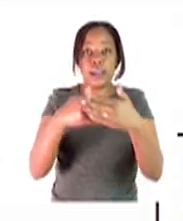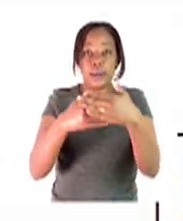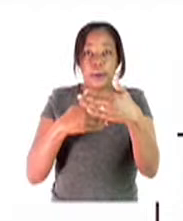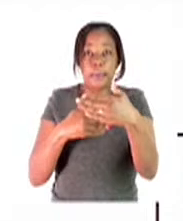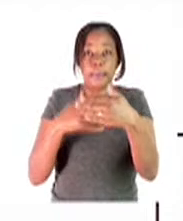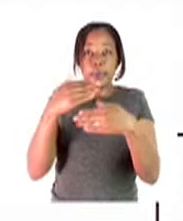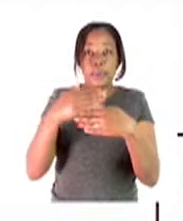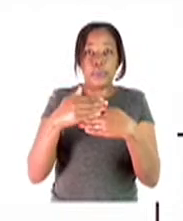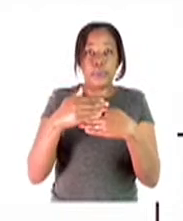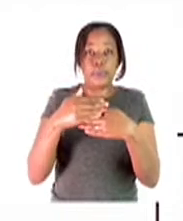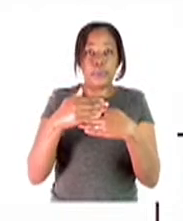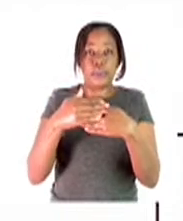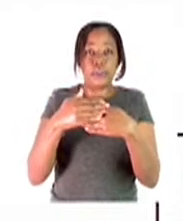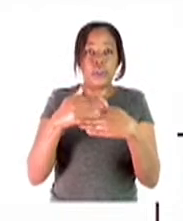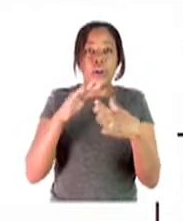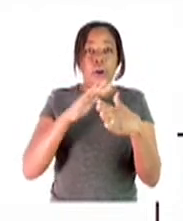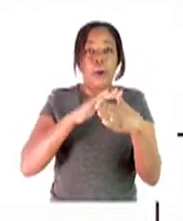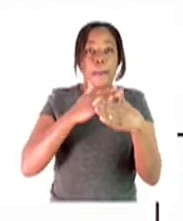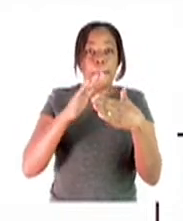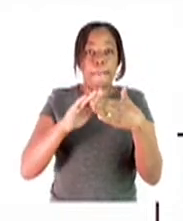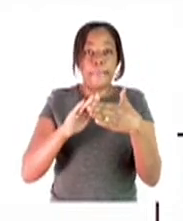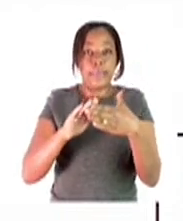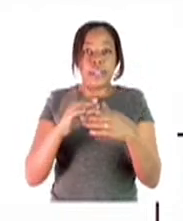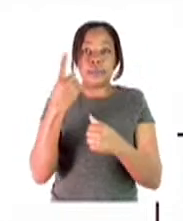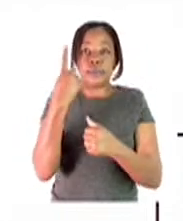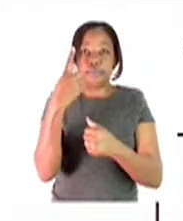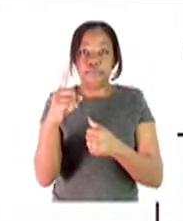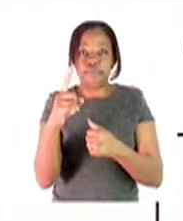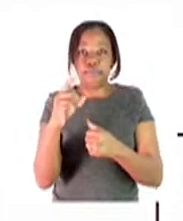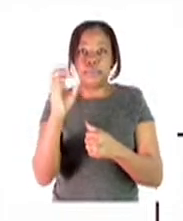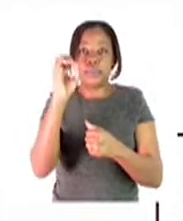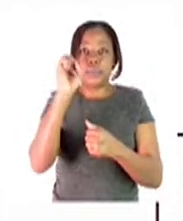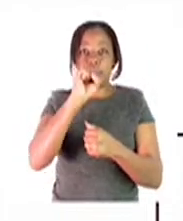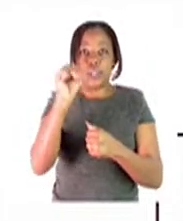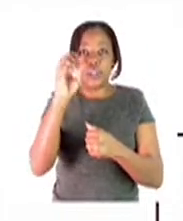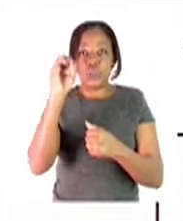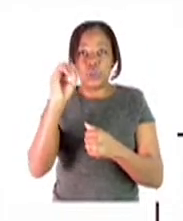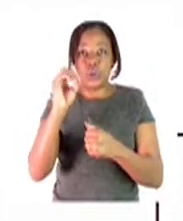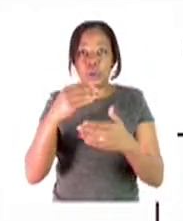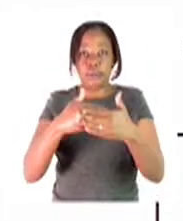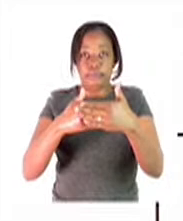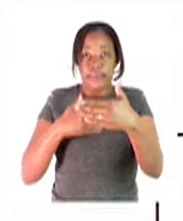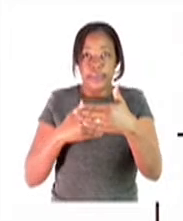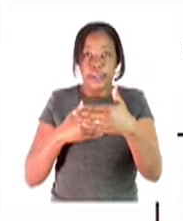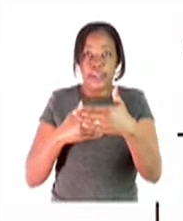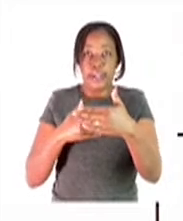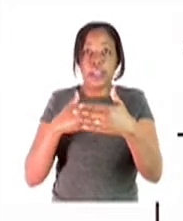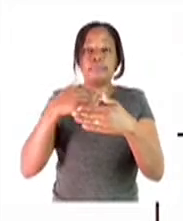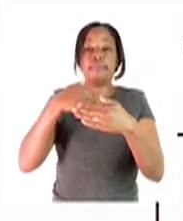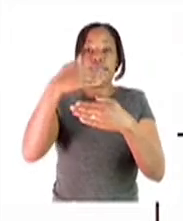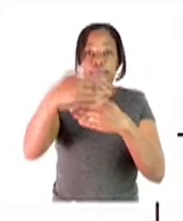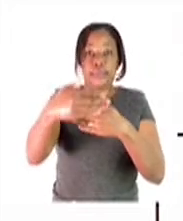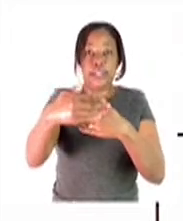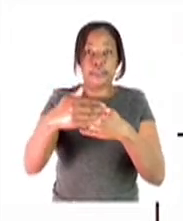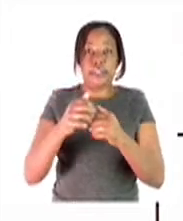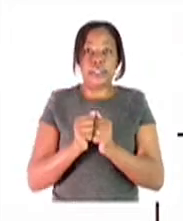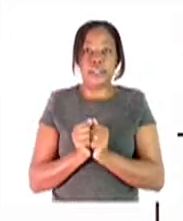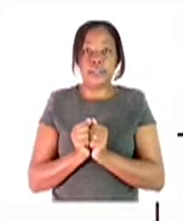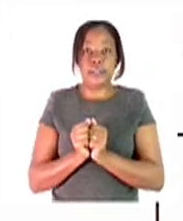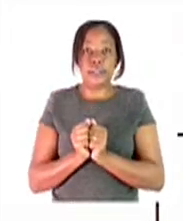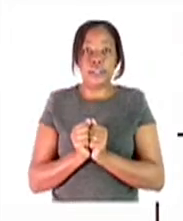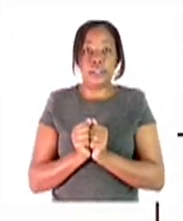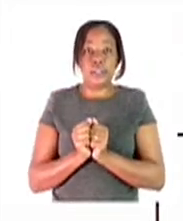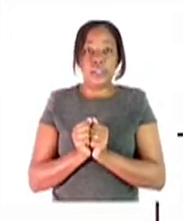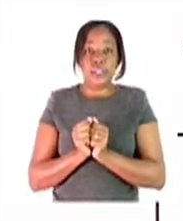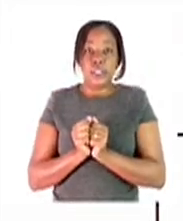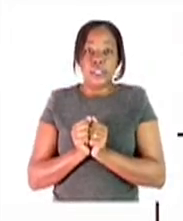but, so, and after. Okay. So now let me quickly